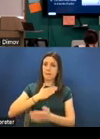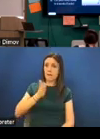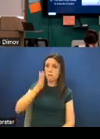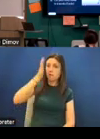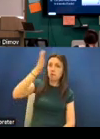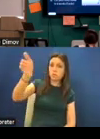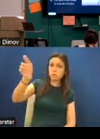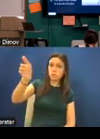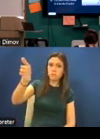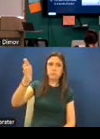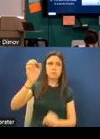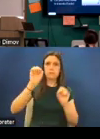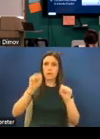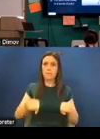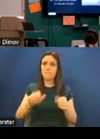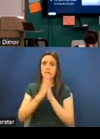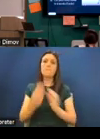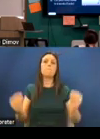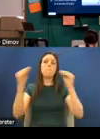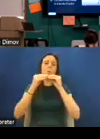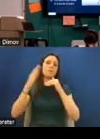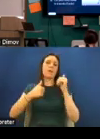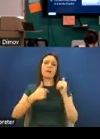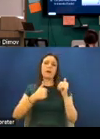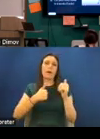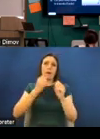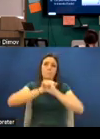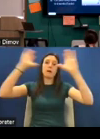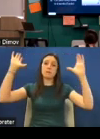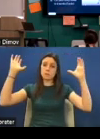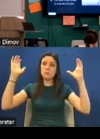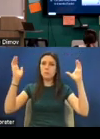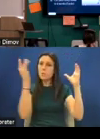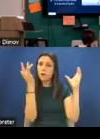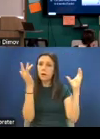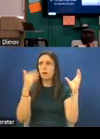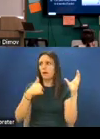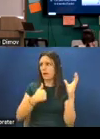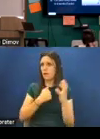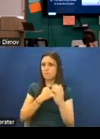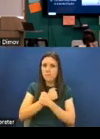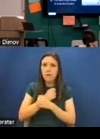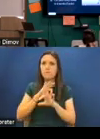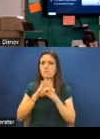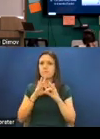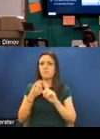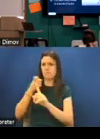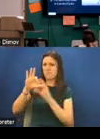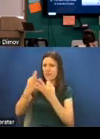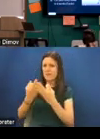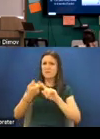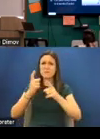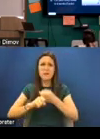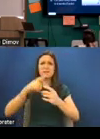more of what I ever thought it could be. Awesome. And a lot of that has to do with the love of family and friends and